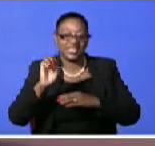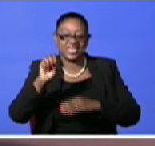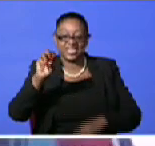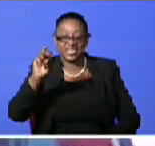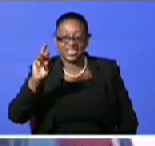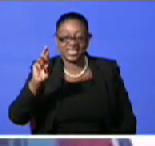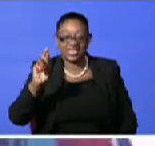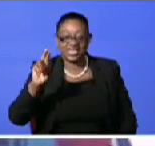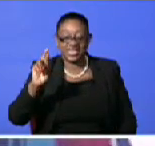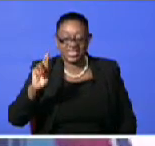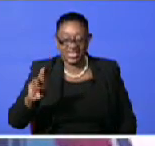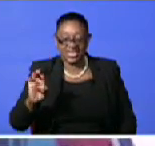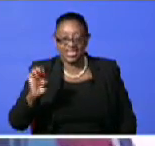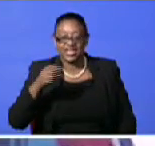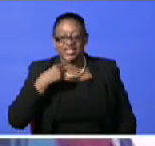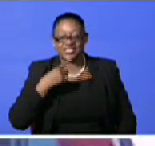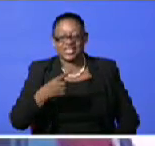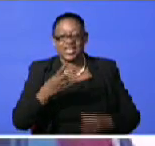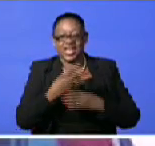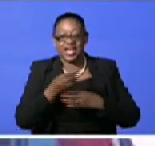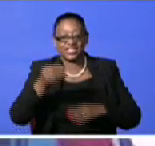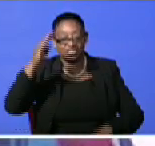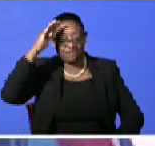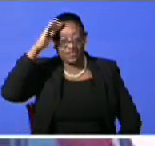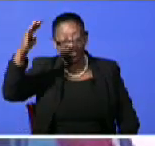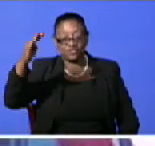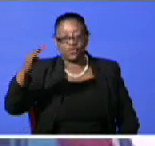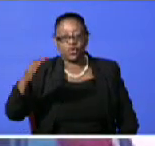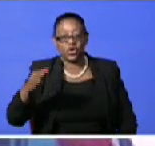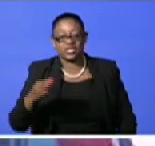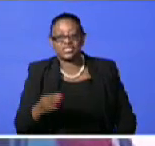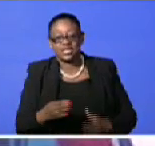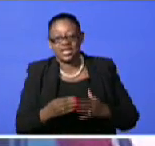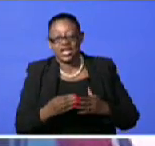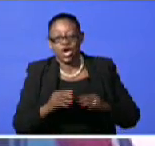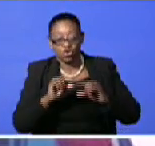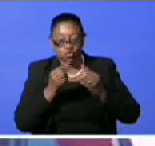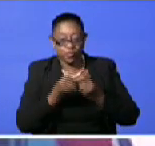Force, he and his engineering department of the Defense